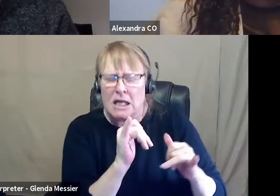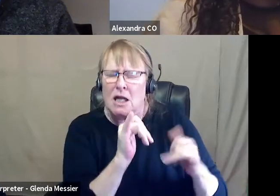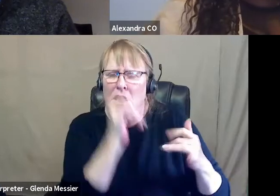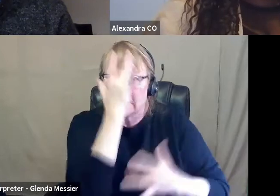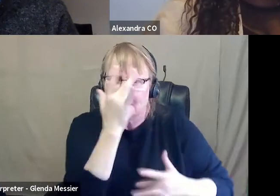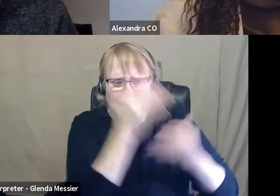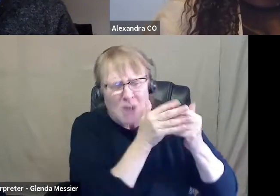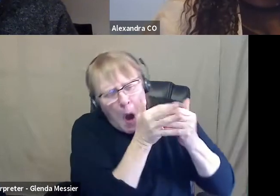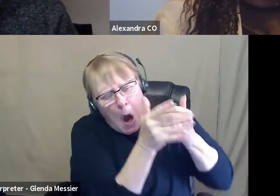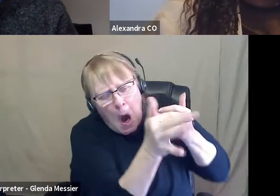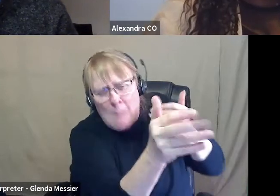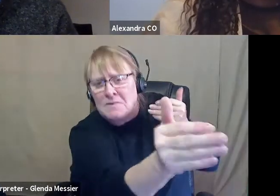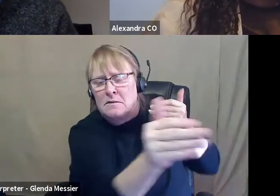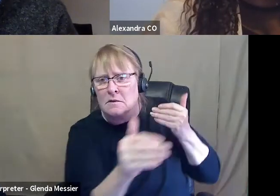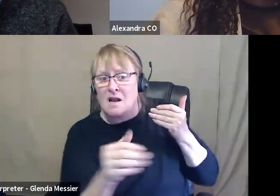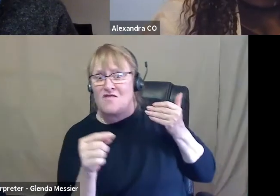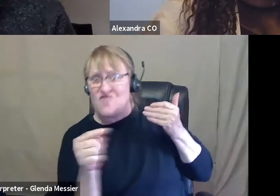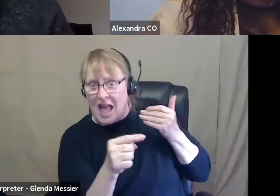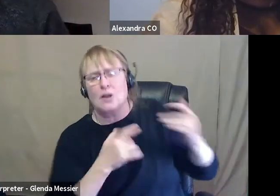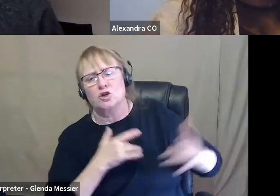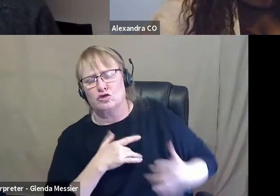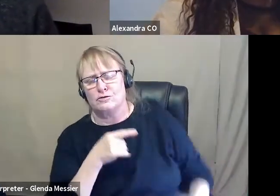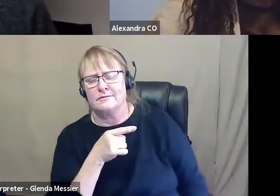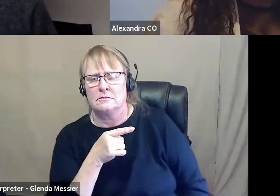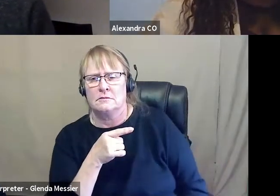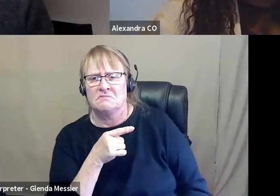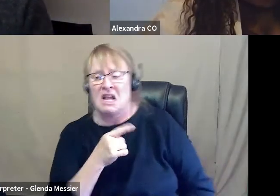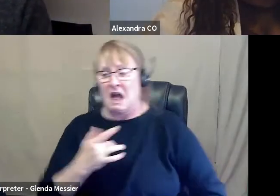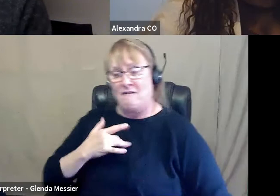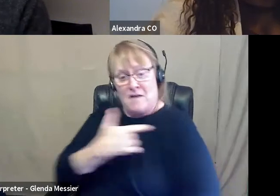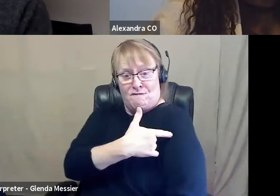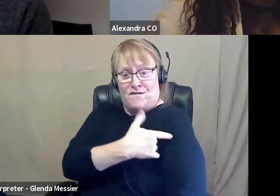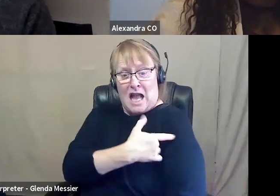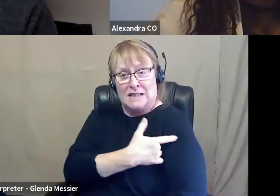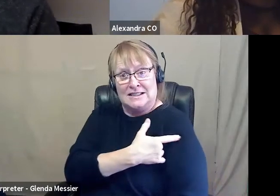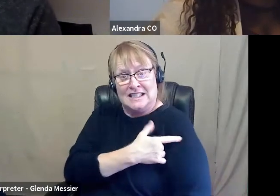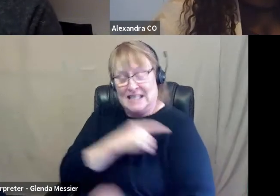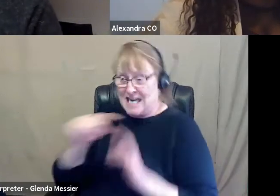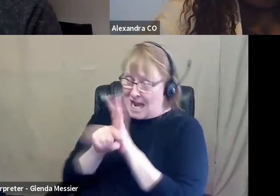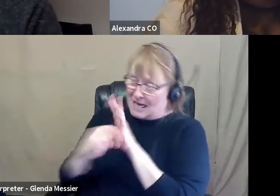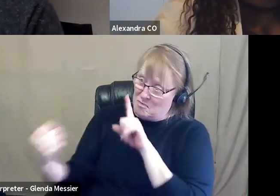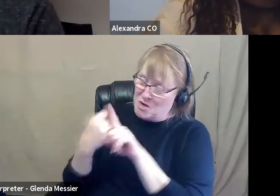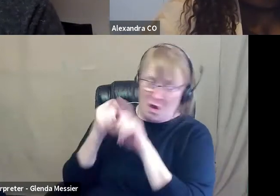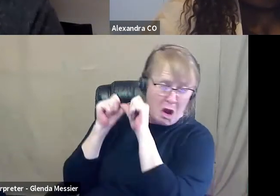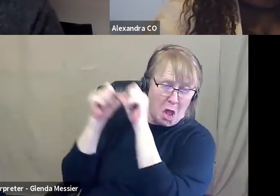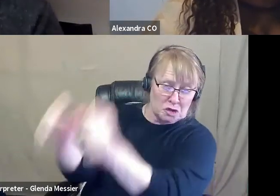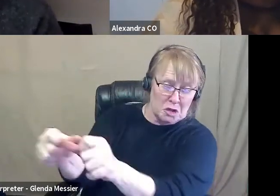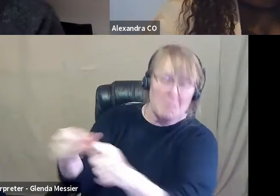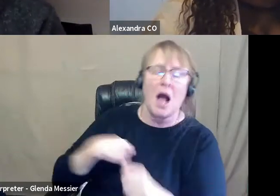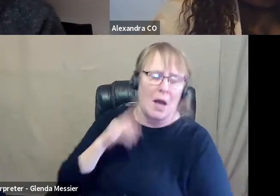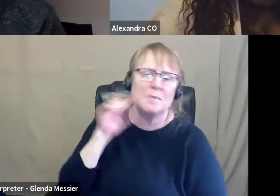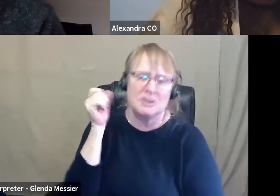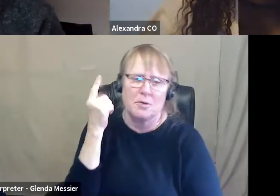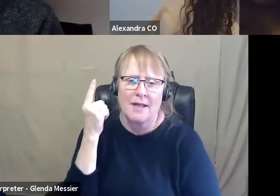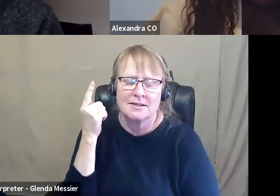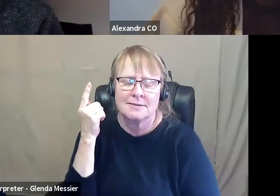if with any of these vaccines, we see any long-term side effects. And certainly after 5 months, we're